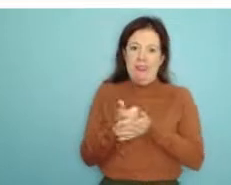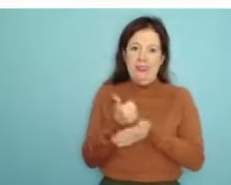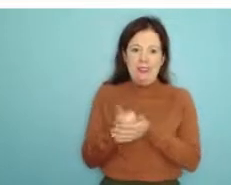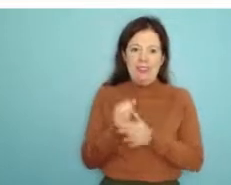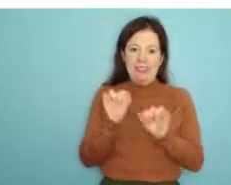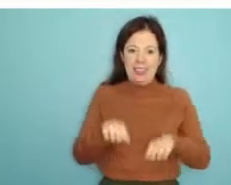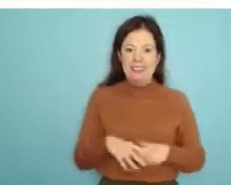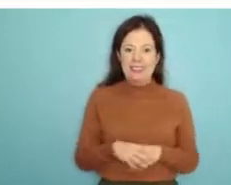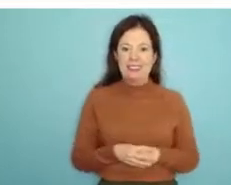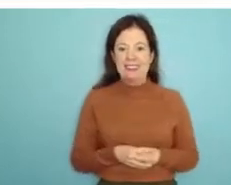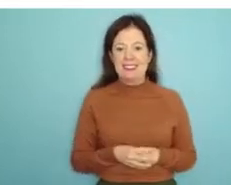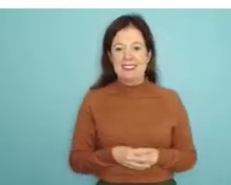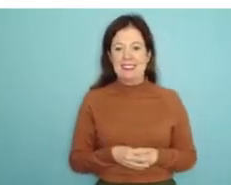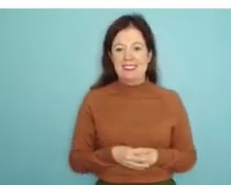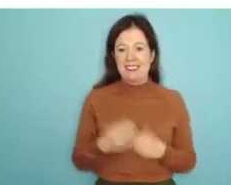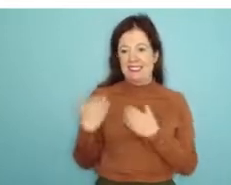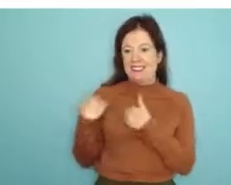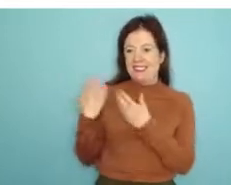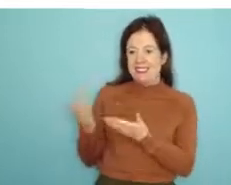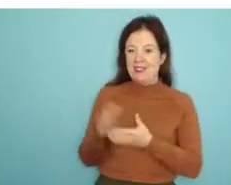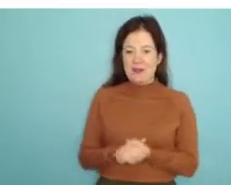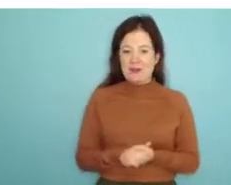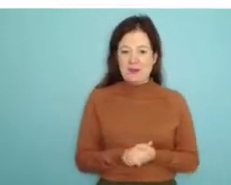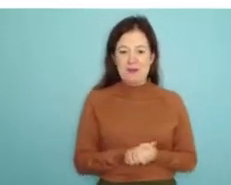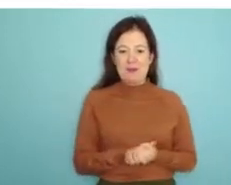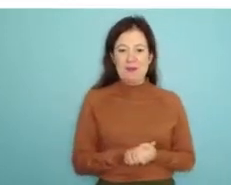Thank you, and over to you both.